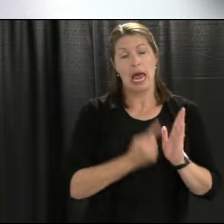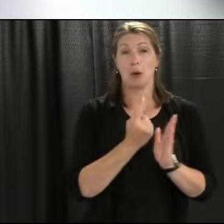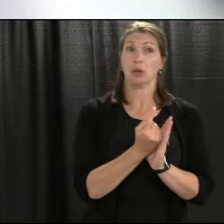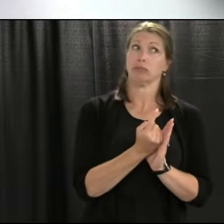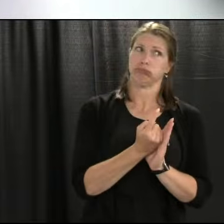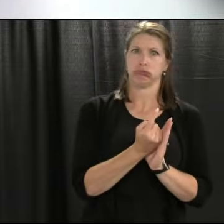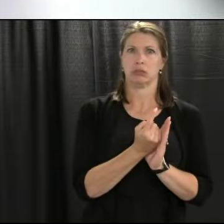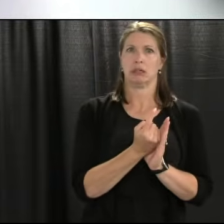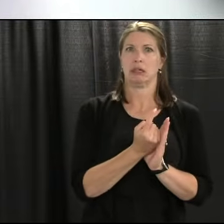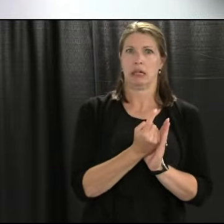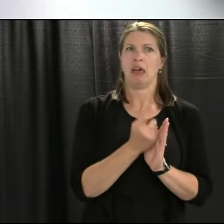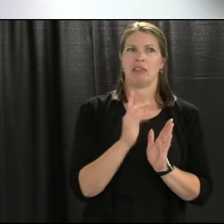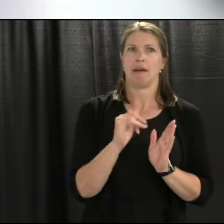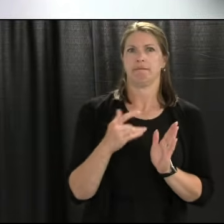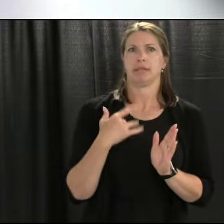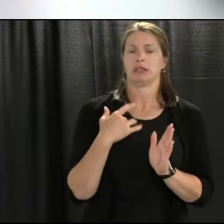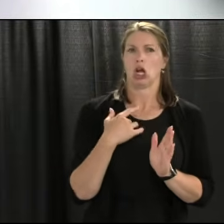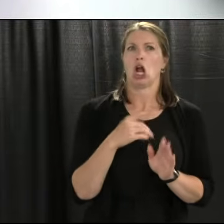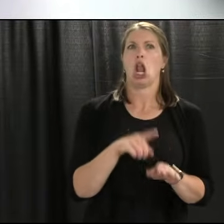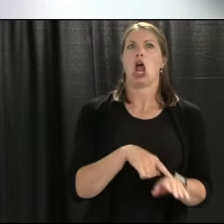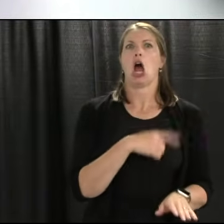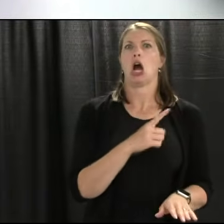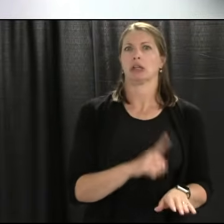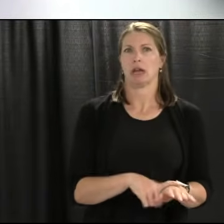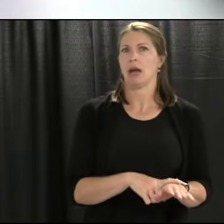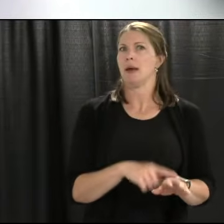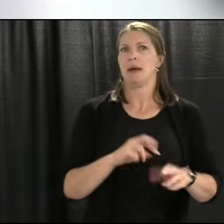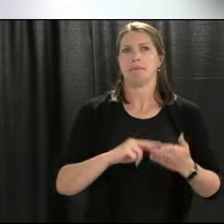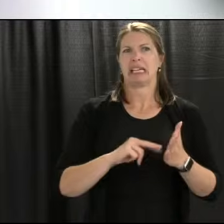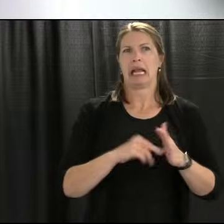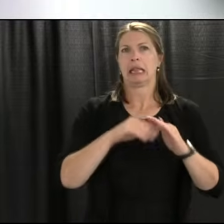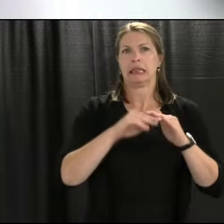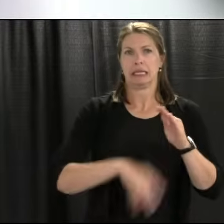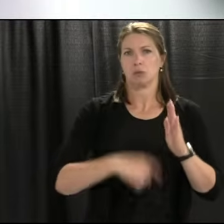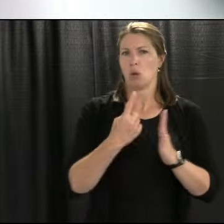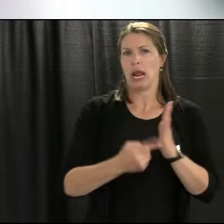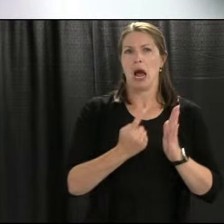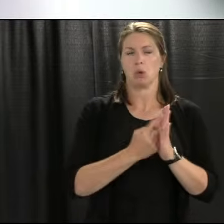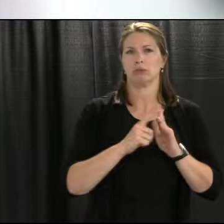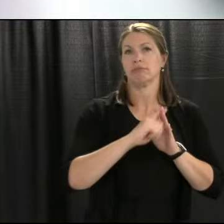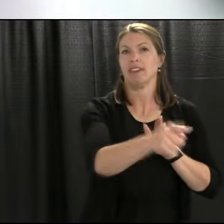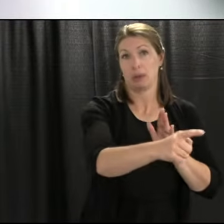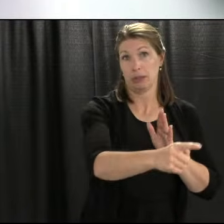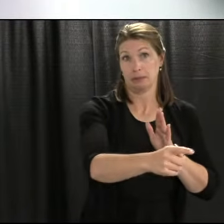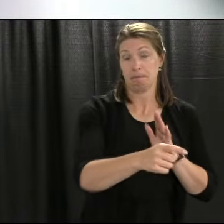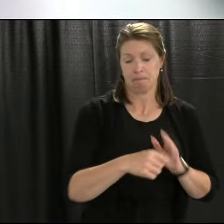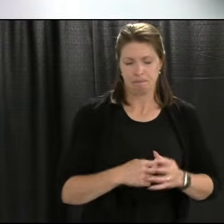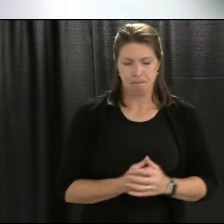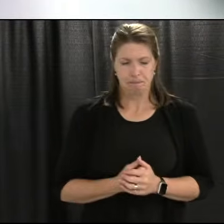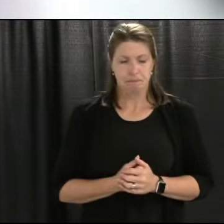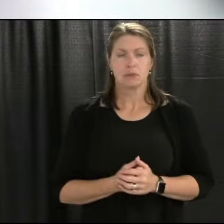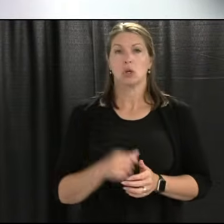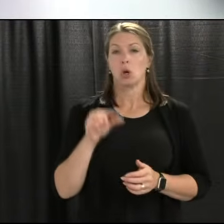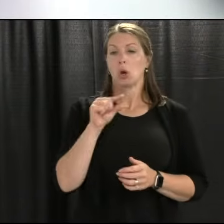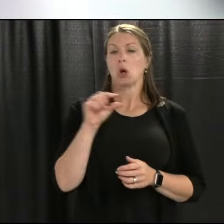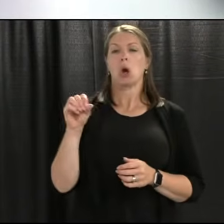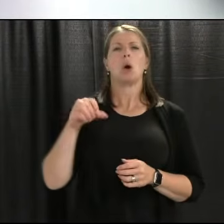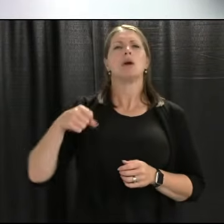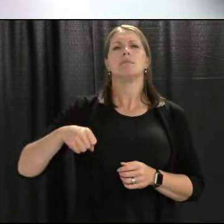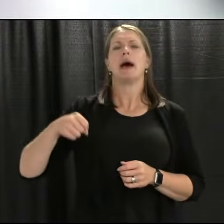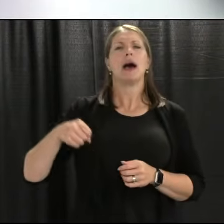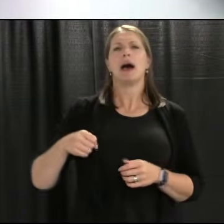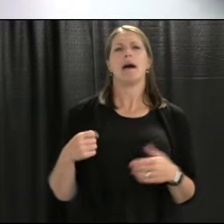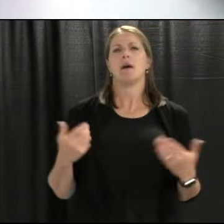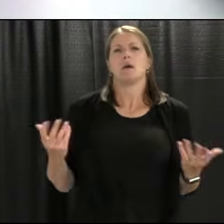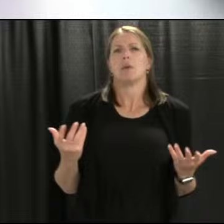those circumstances. That go bag, there's plenty of advice about what you should have there